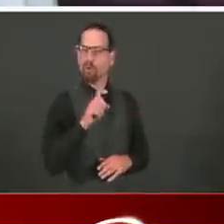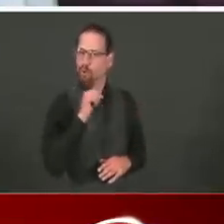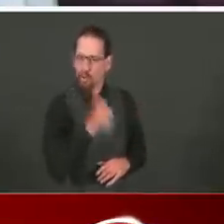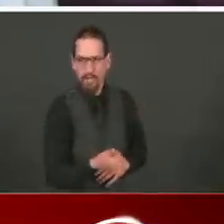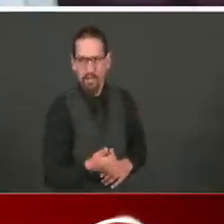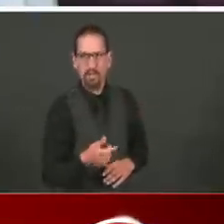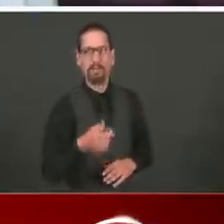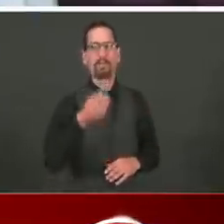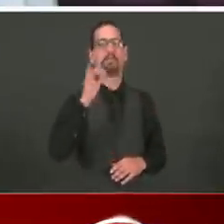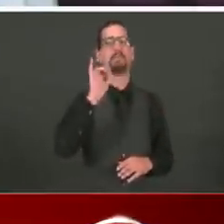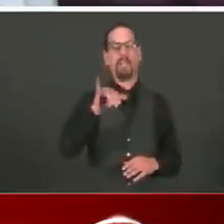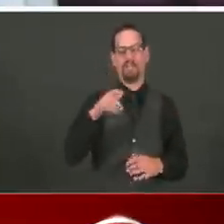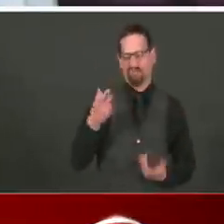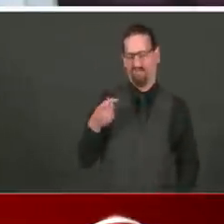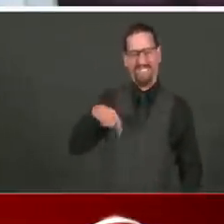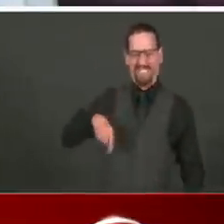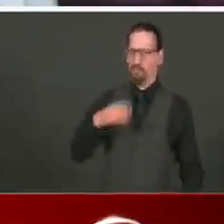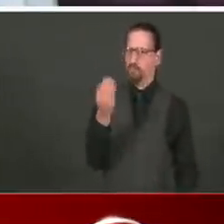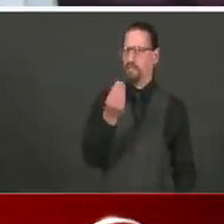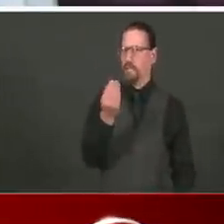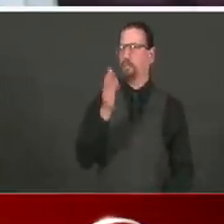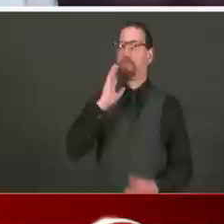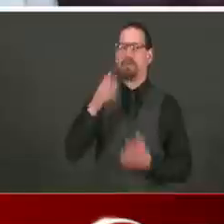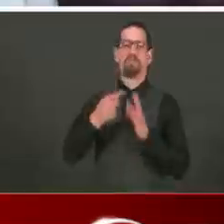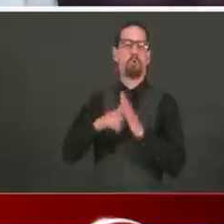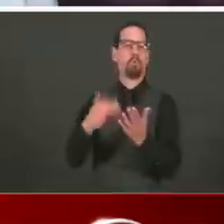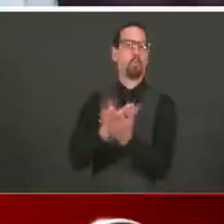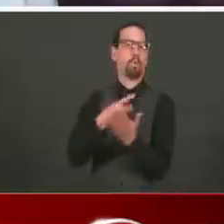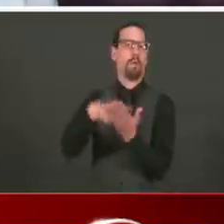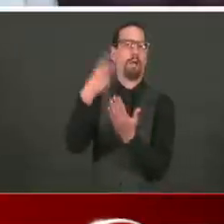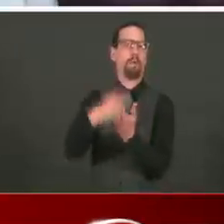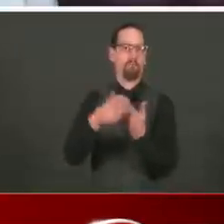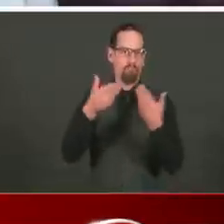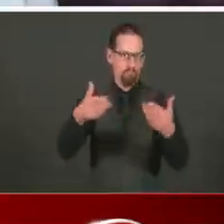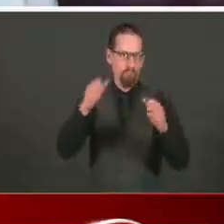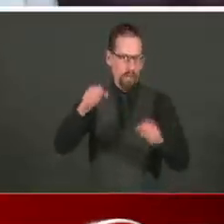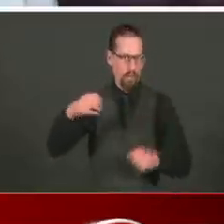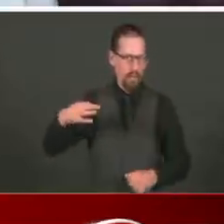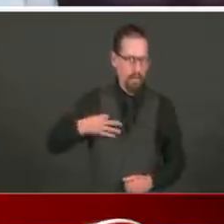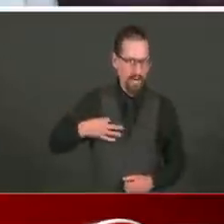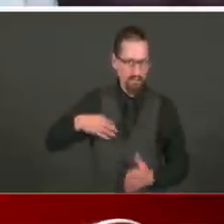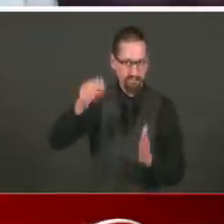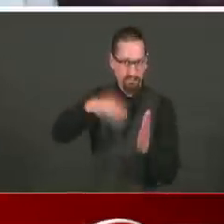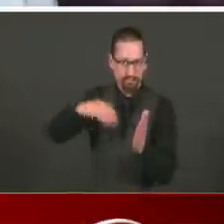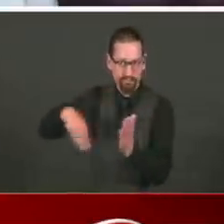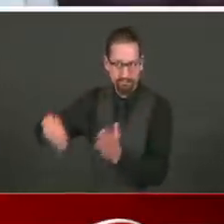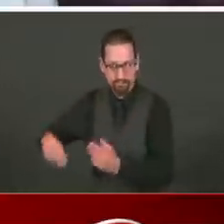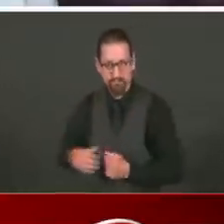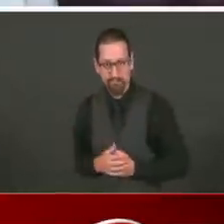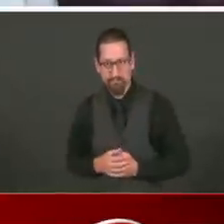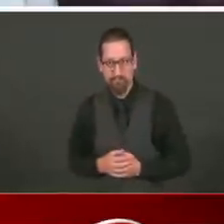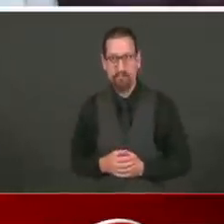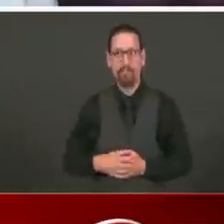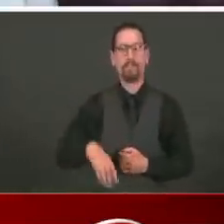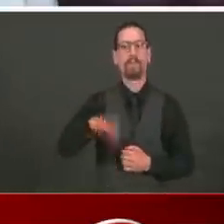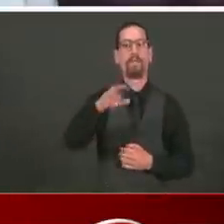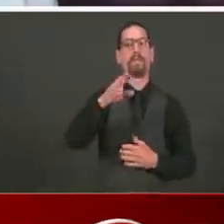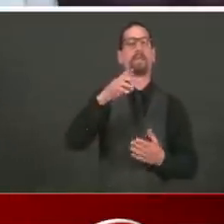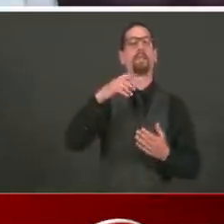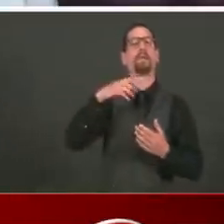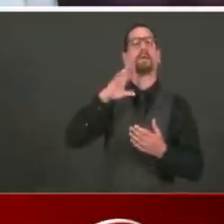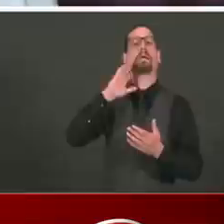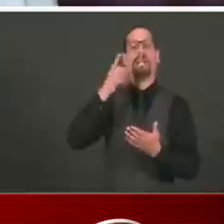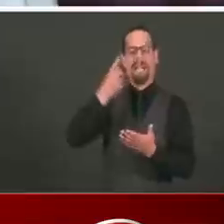Way. As I said a couple of days ago, next week I plan to talk more about small business relief.